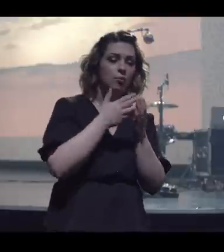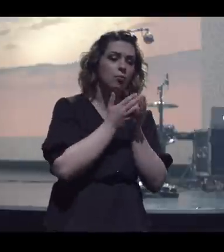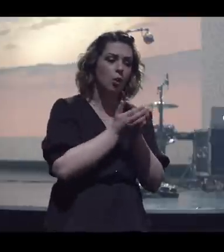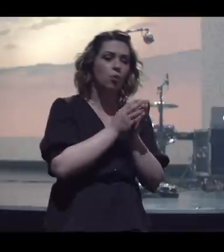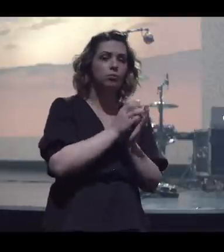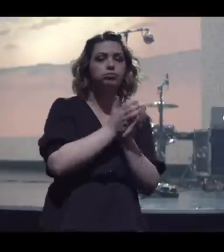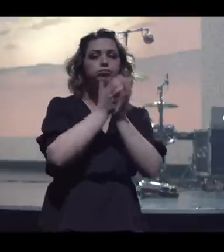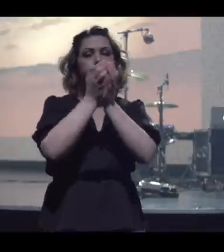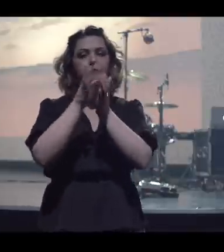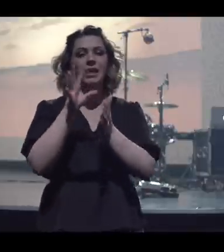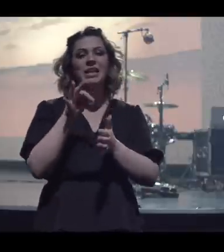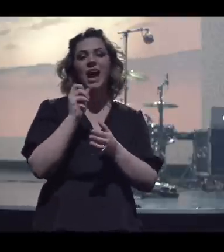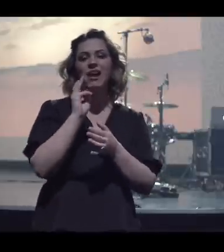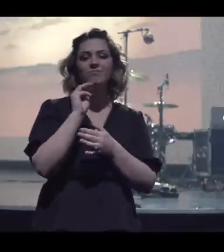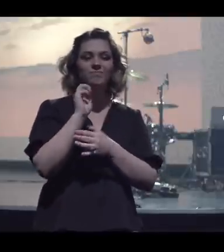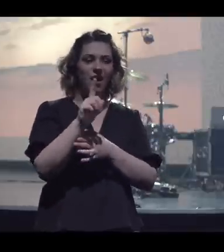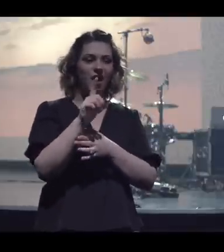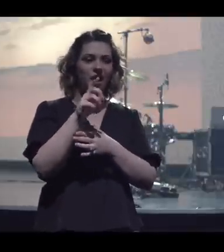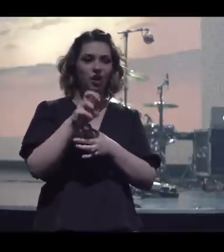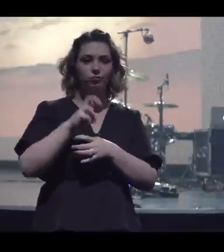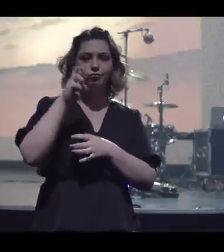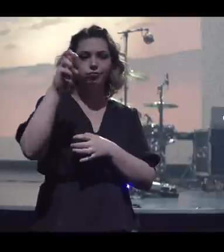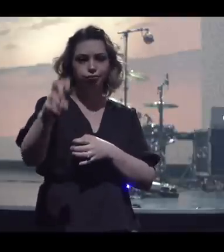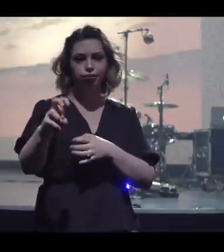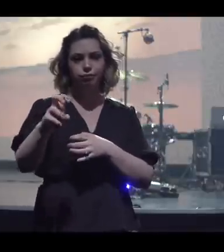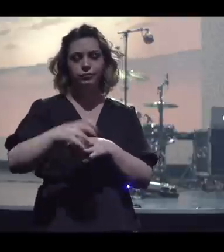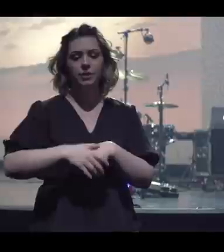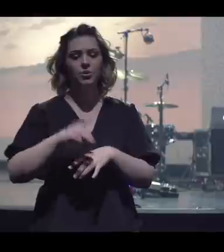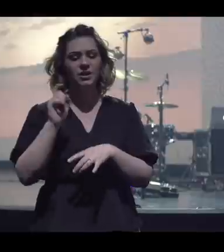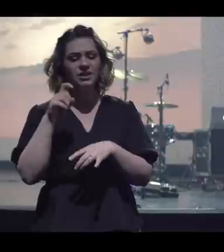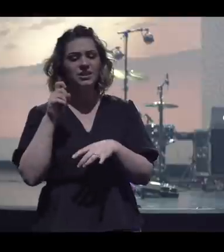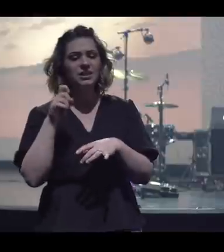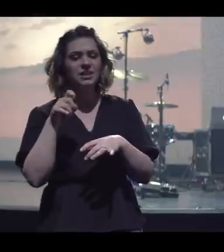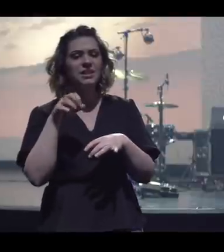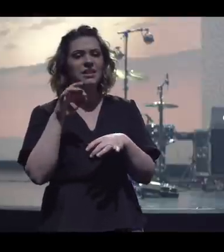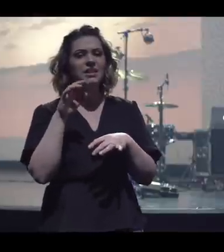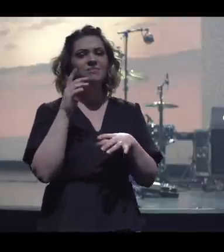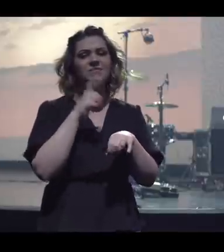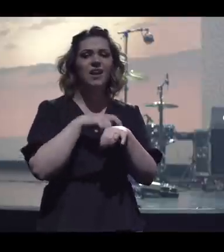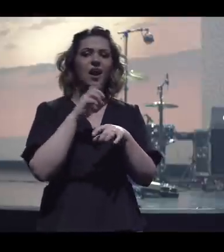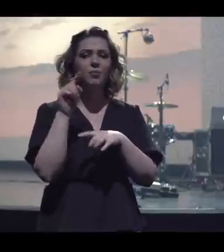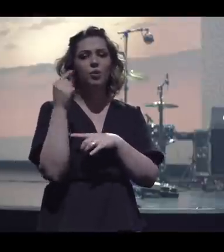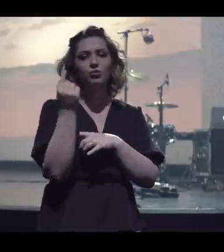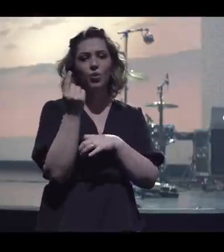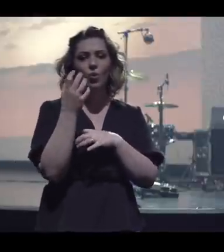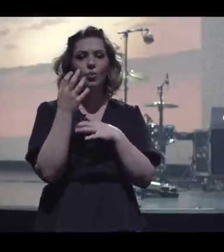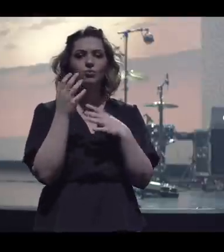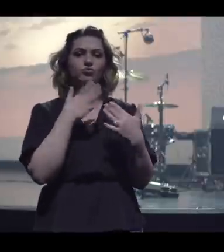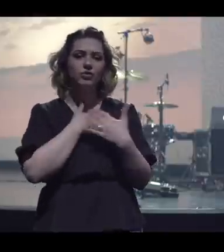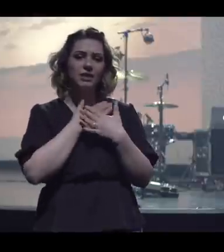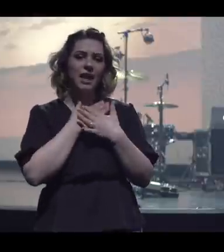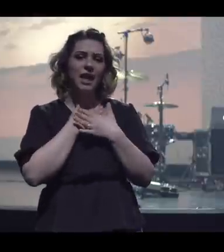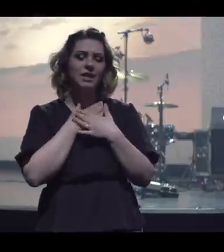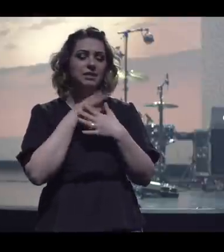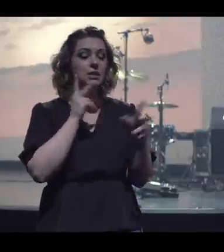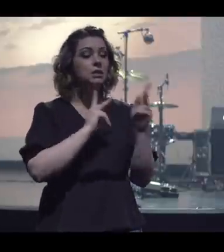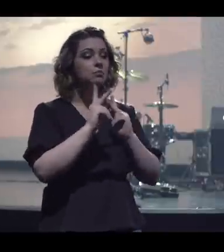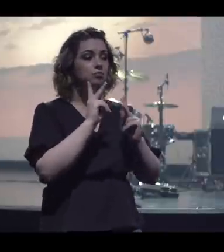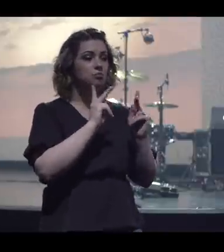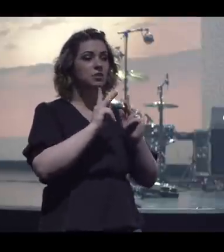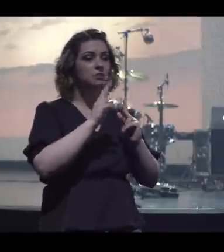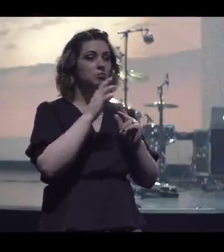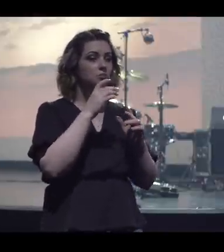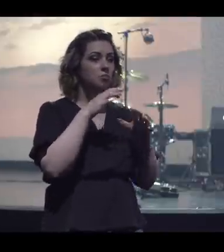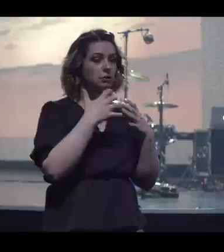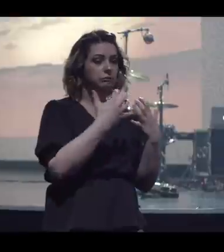lake. And we just need some time alone to ourselves. The people on shore see him go in a boat across the lake. They don't have